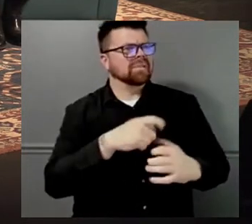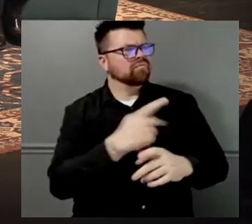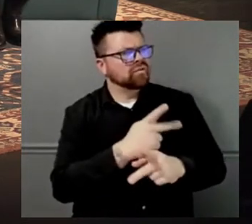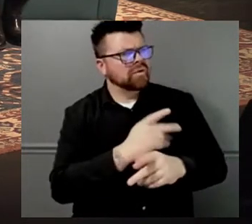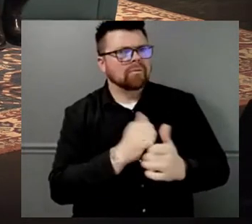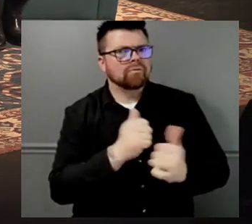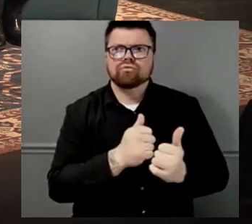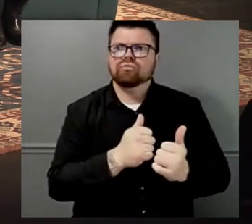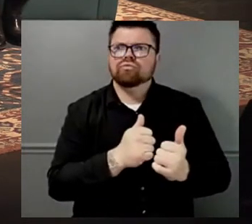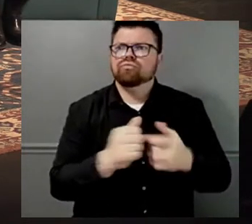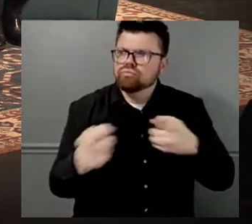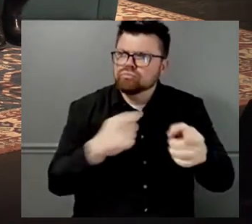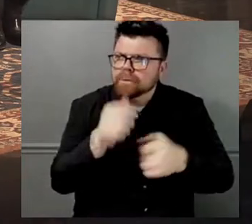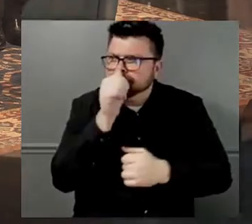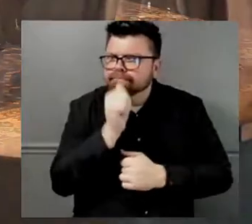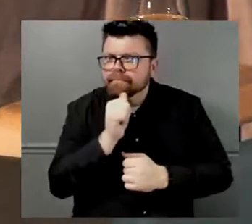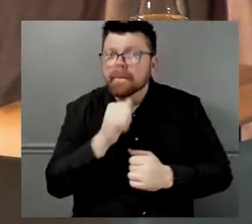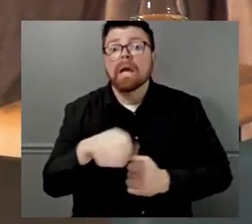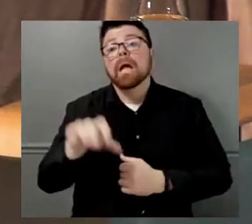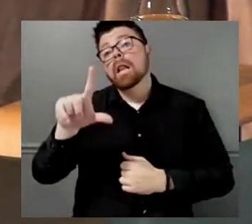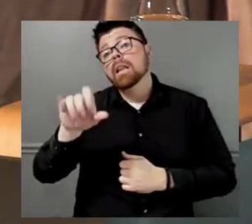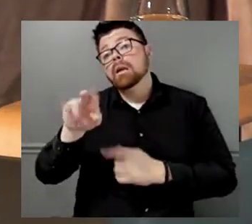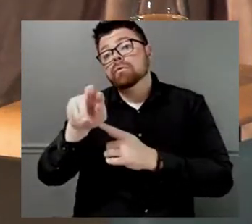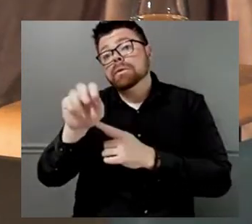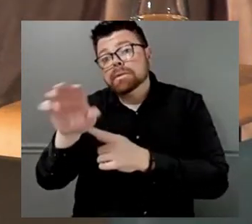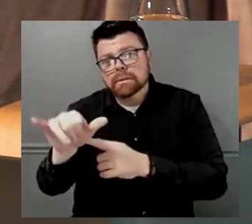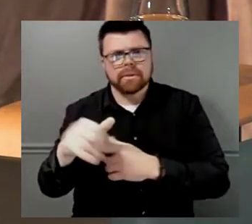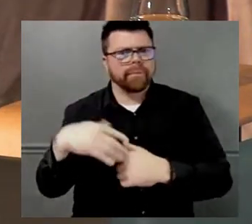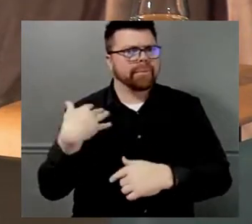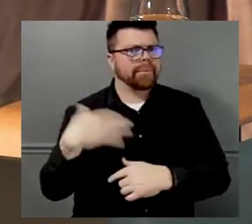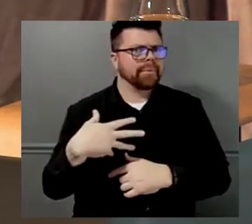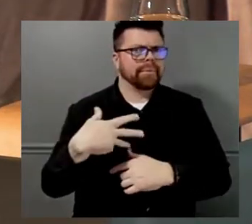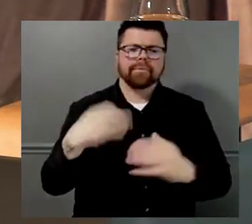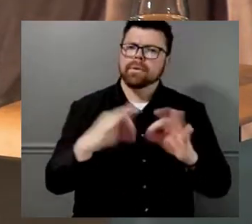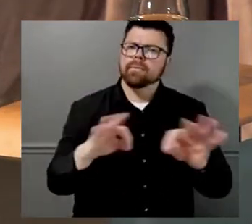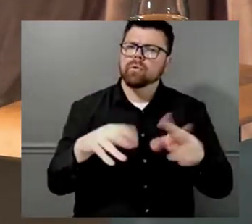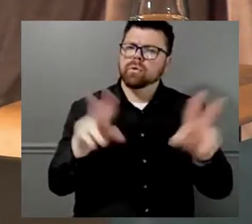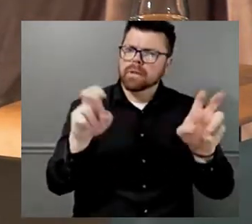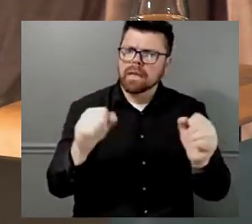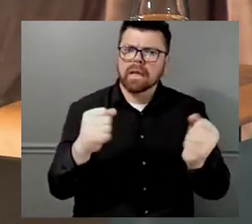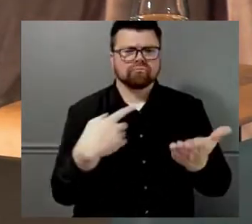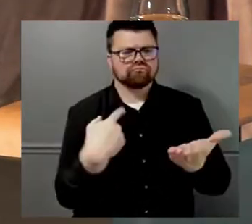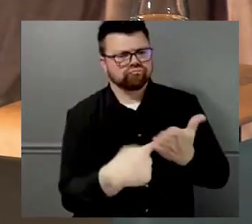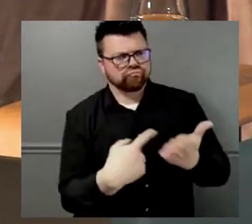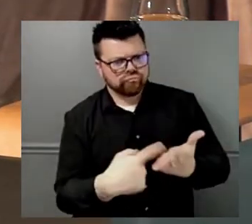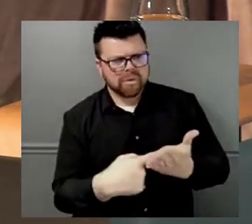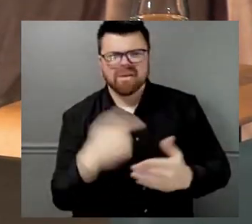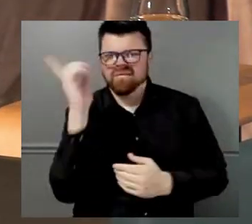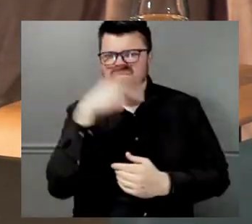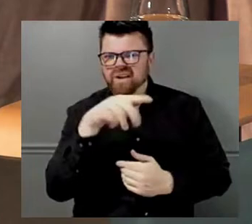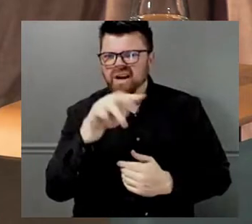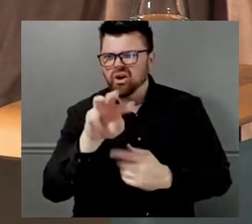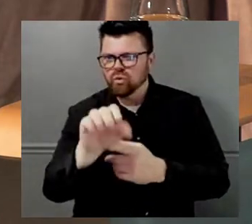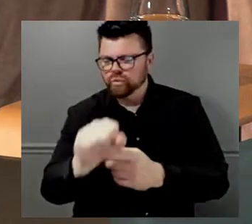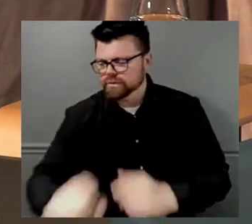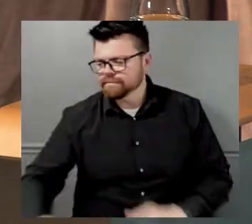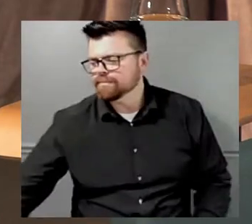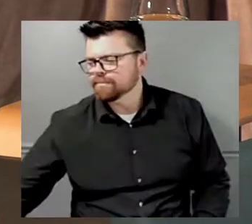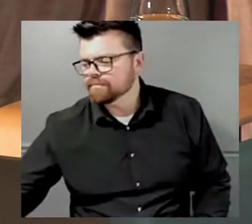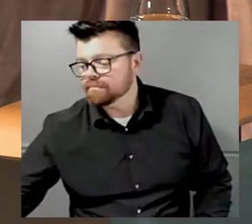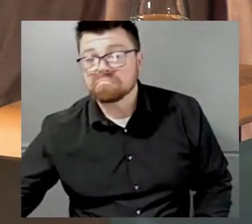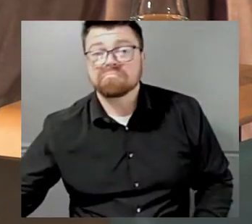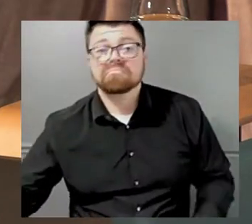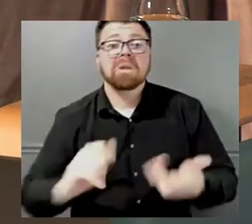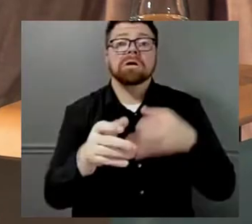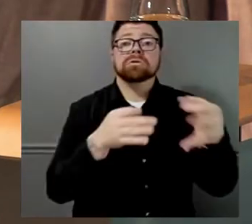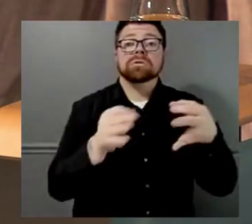big thing right now. Mm-hmm. Lots of talk about fake news. However you define it, it